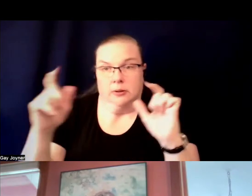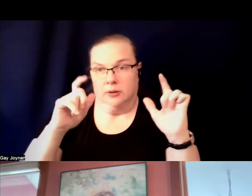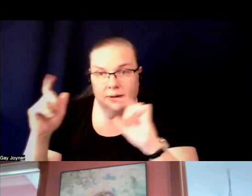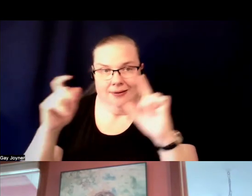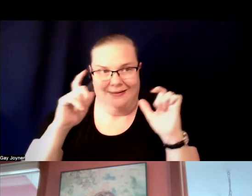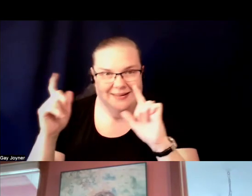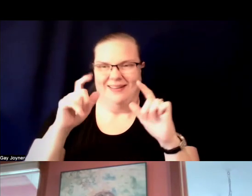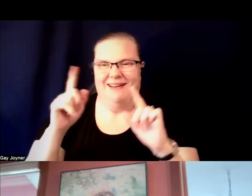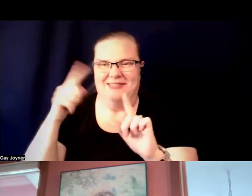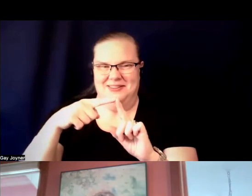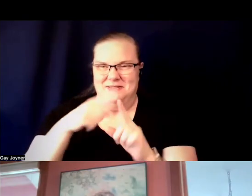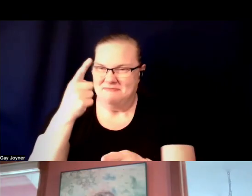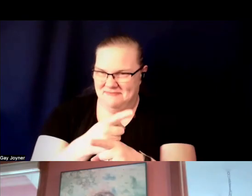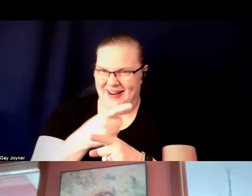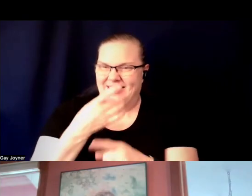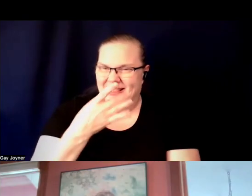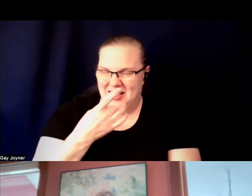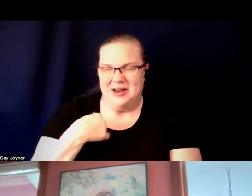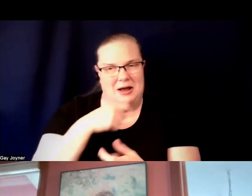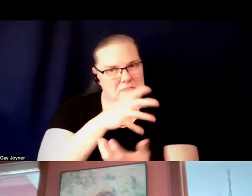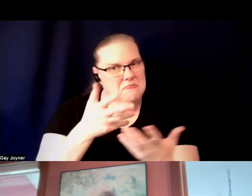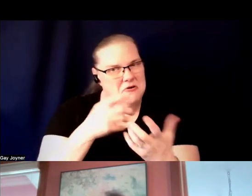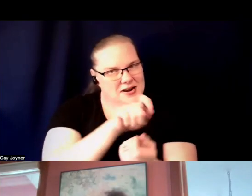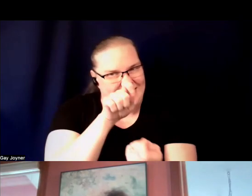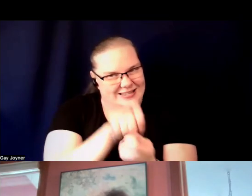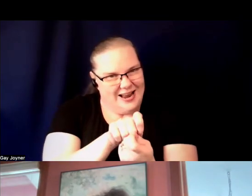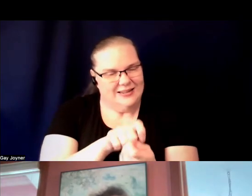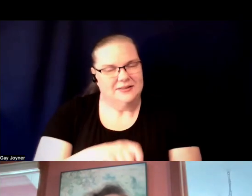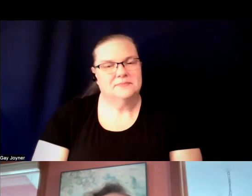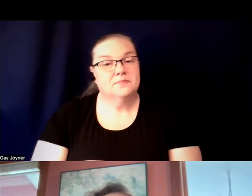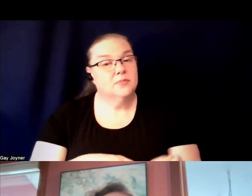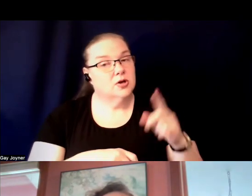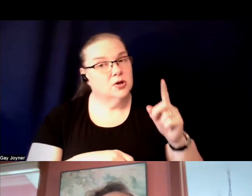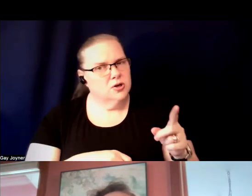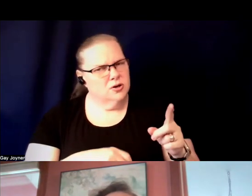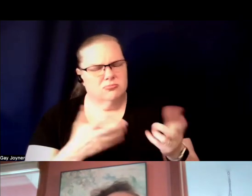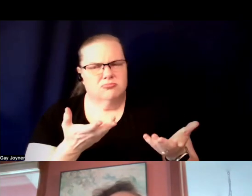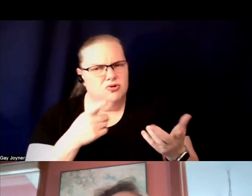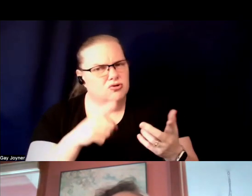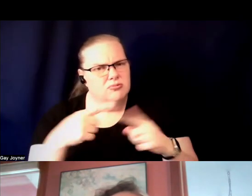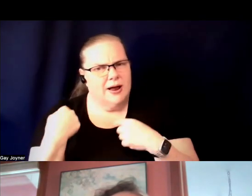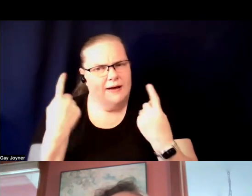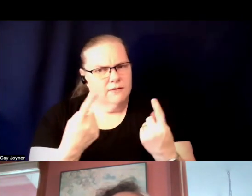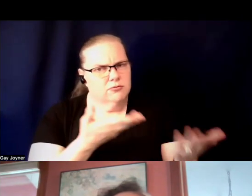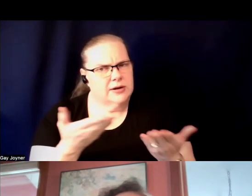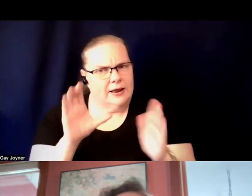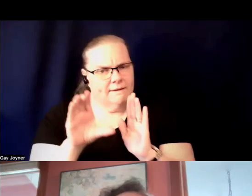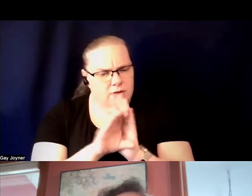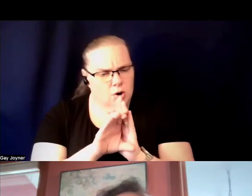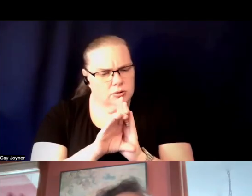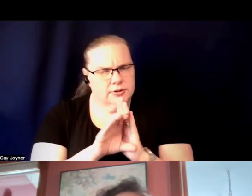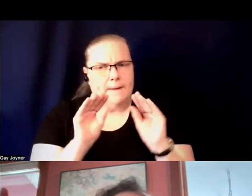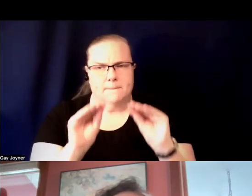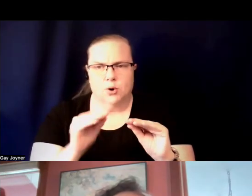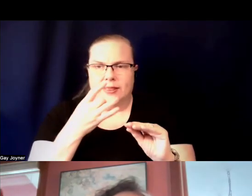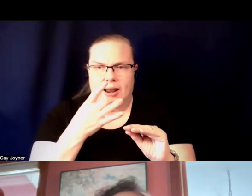getting it exactly the way I want it to be. Sure. Do Mm. you ever take the photos and then put in the light the way you